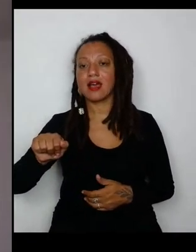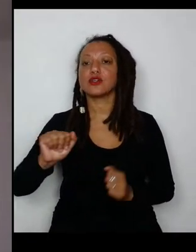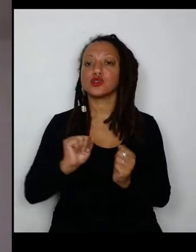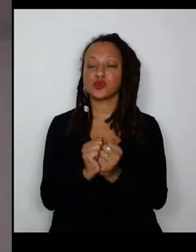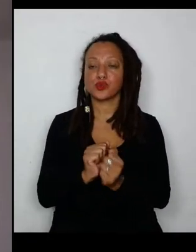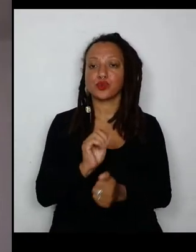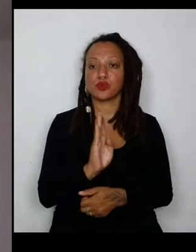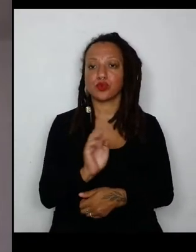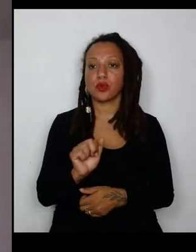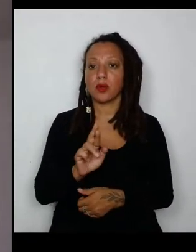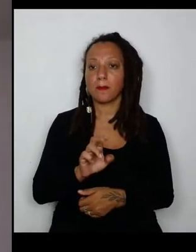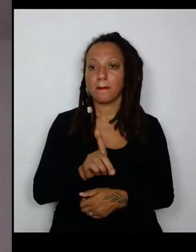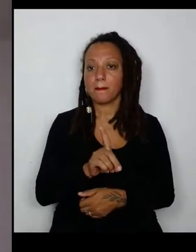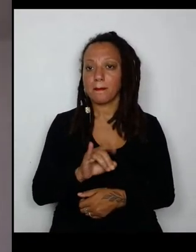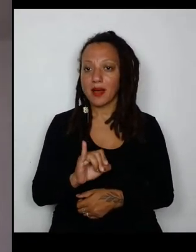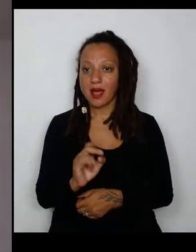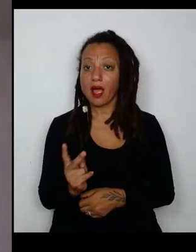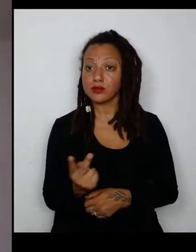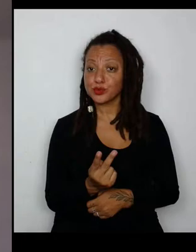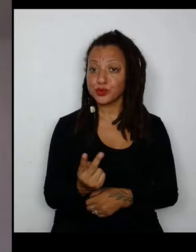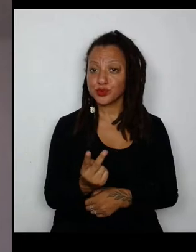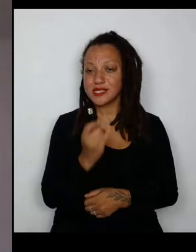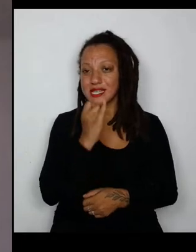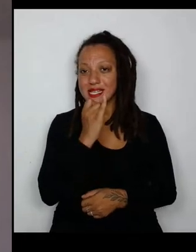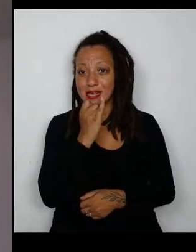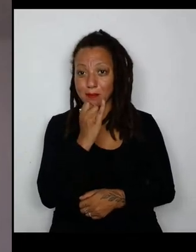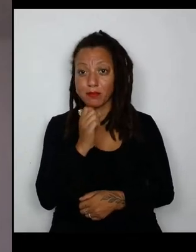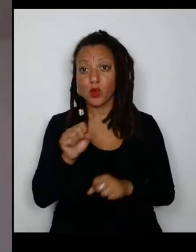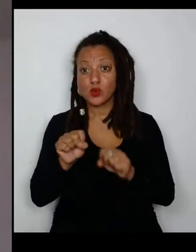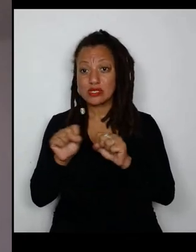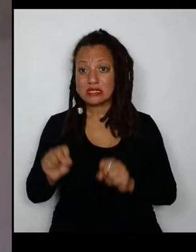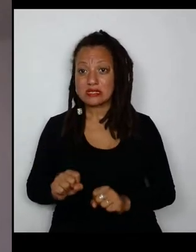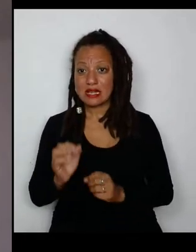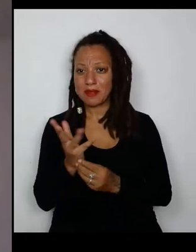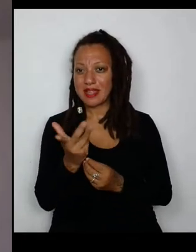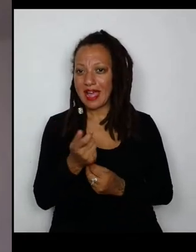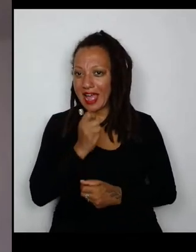lena and barty played a critical role as well